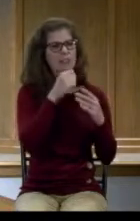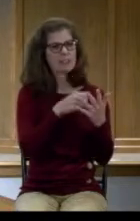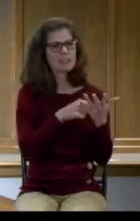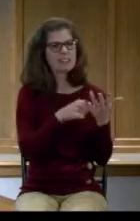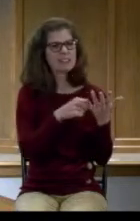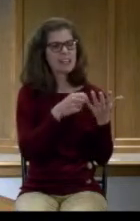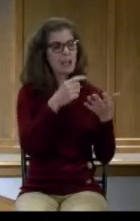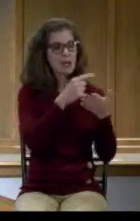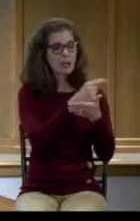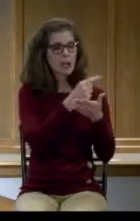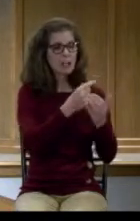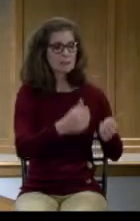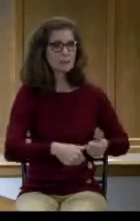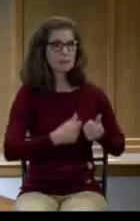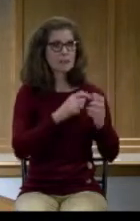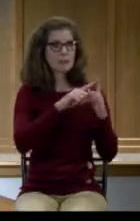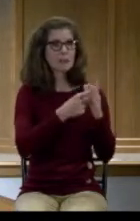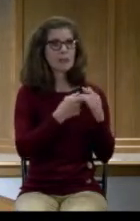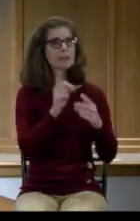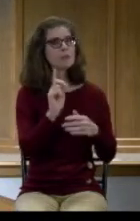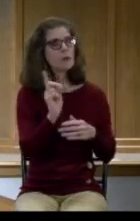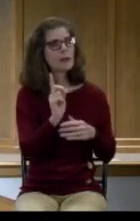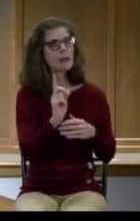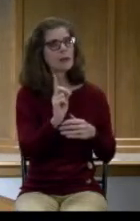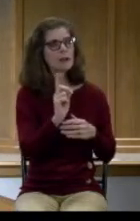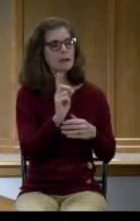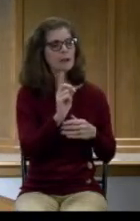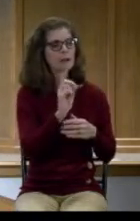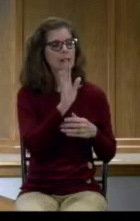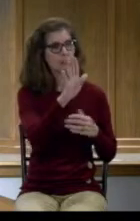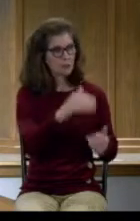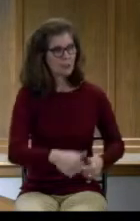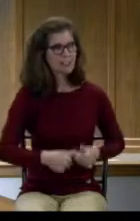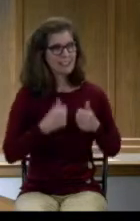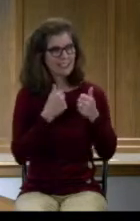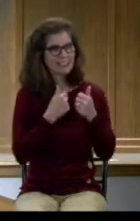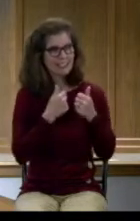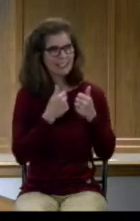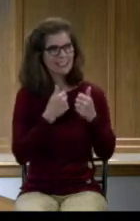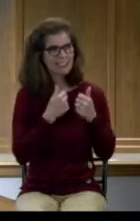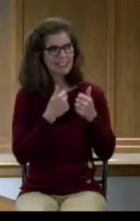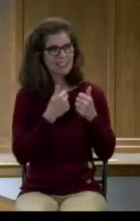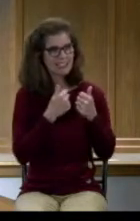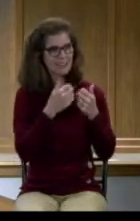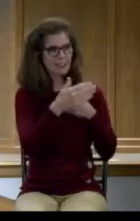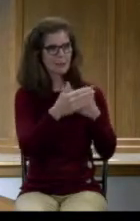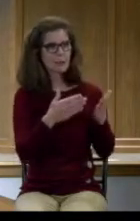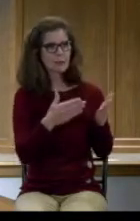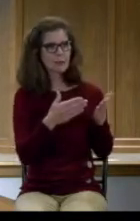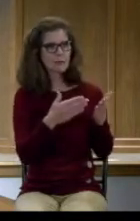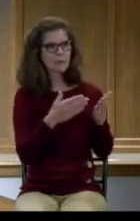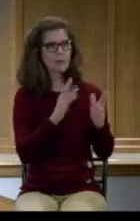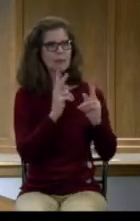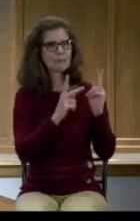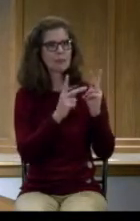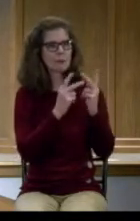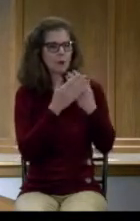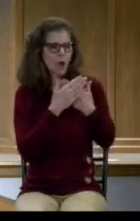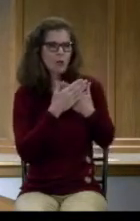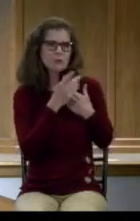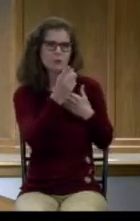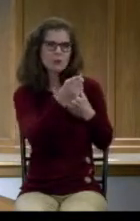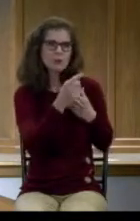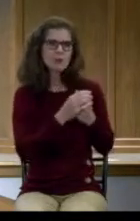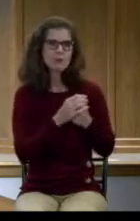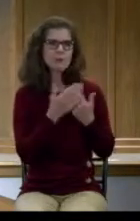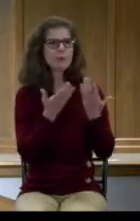your living room. It starts with the people close to you. Like what would your life look like